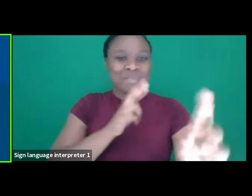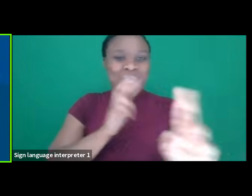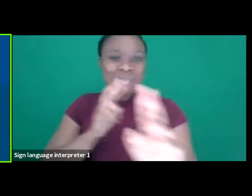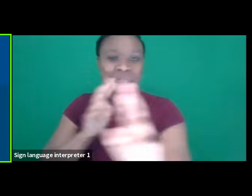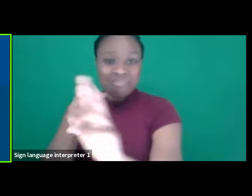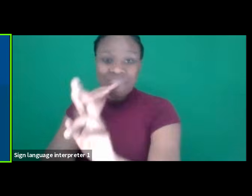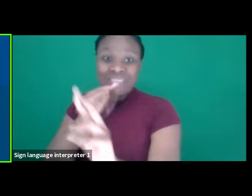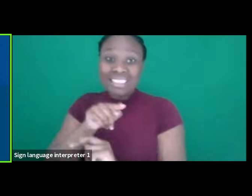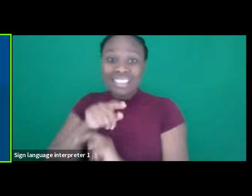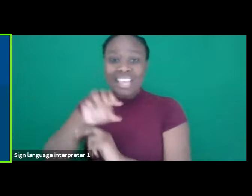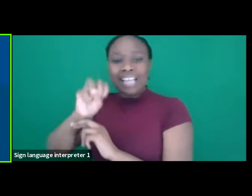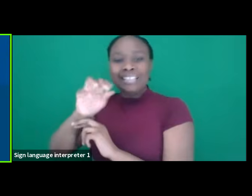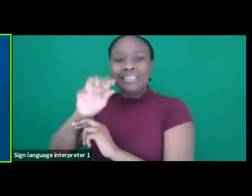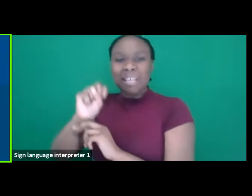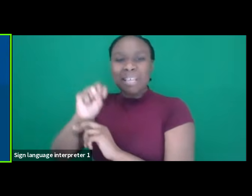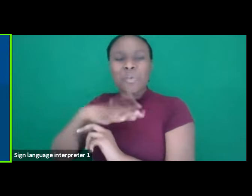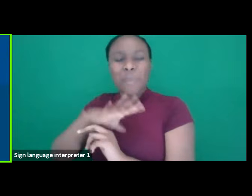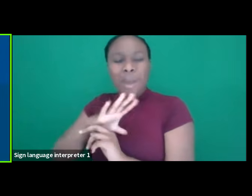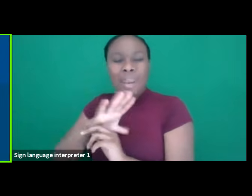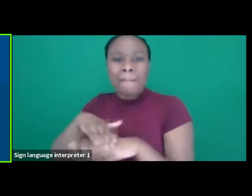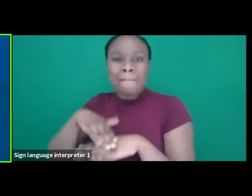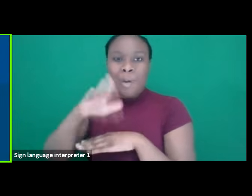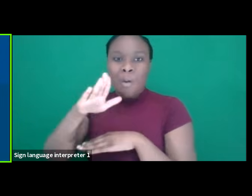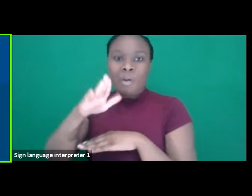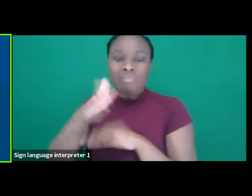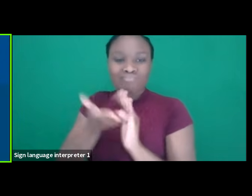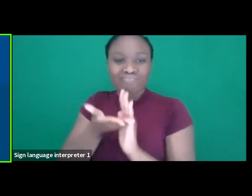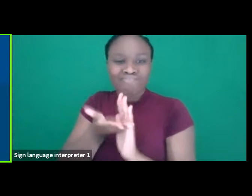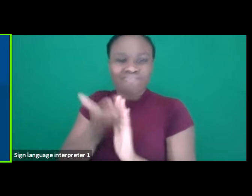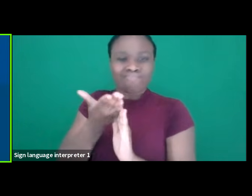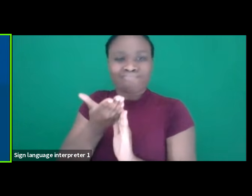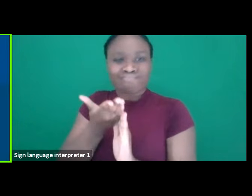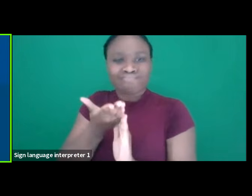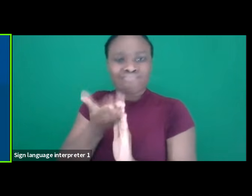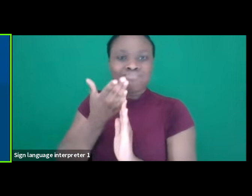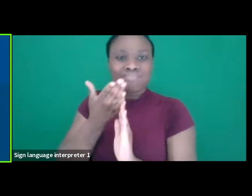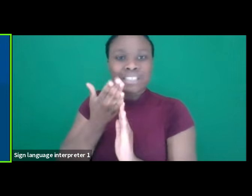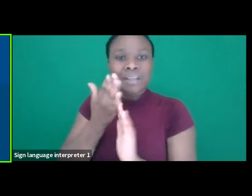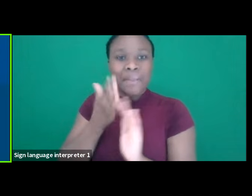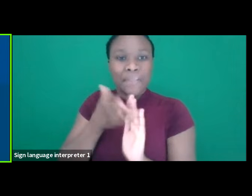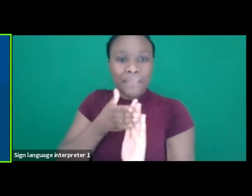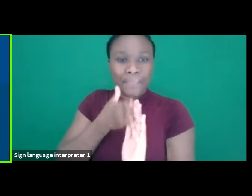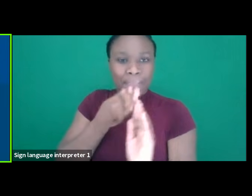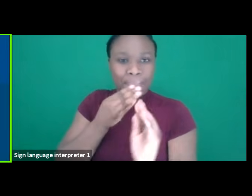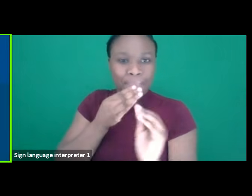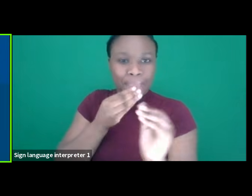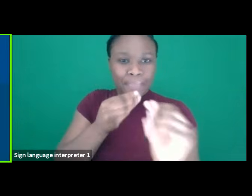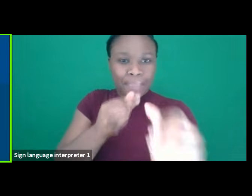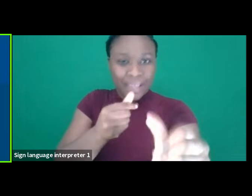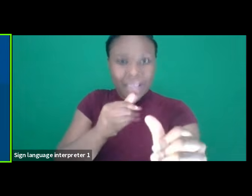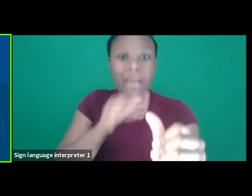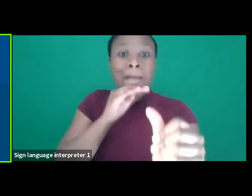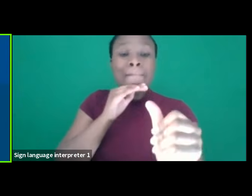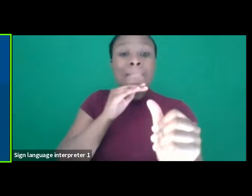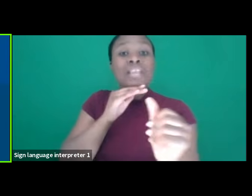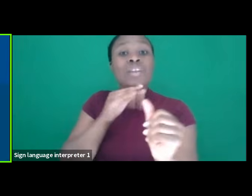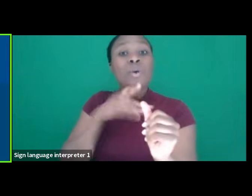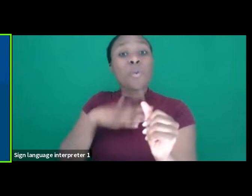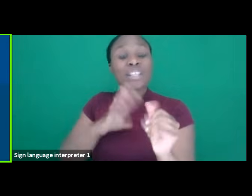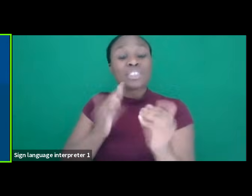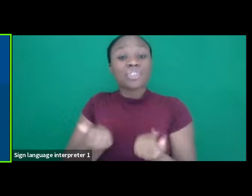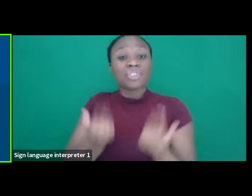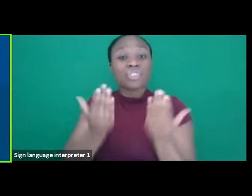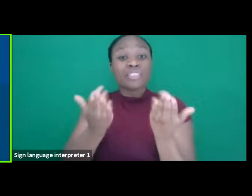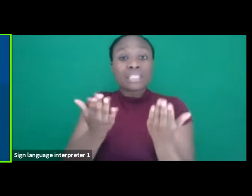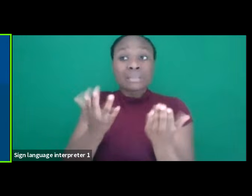that to include a lot more of the services that we offer through those kind of channels. But we will